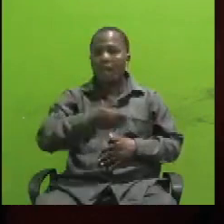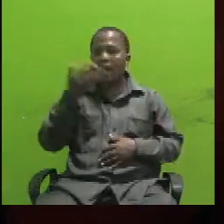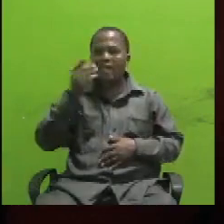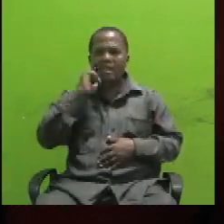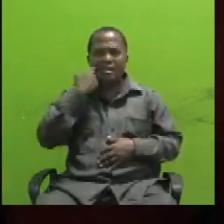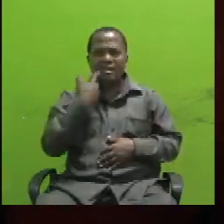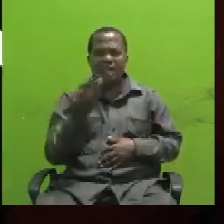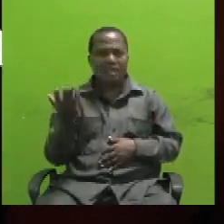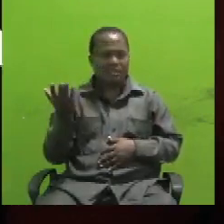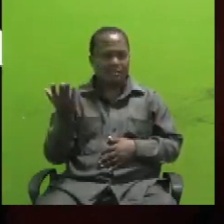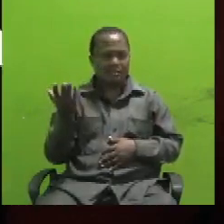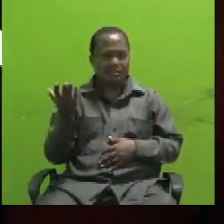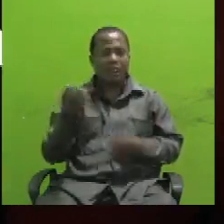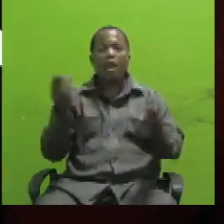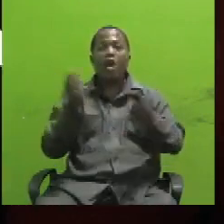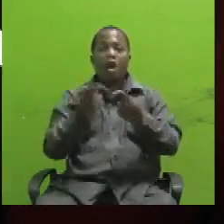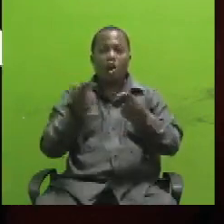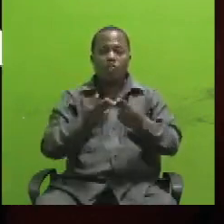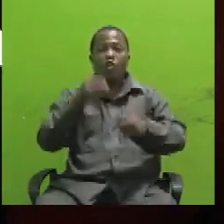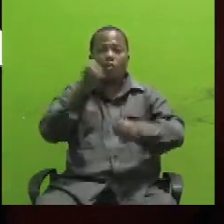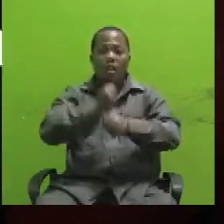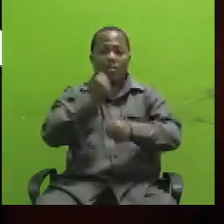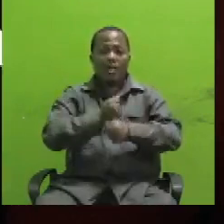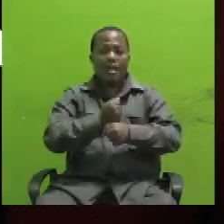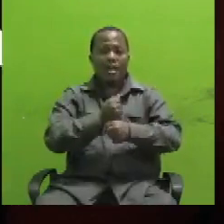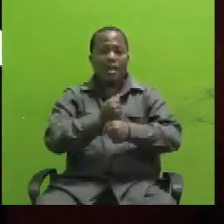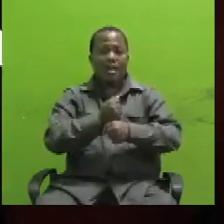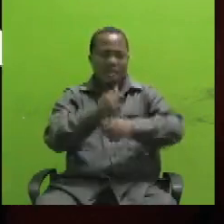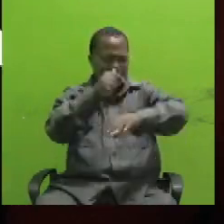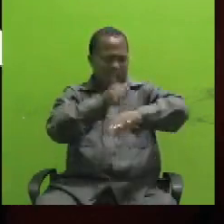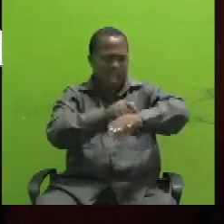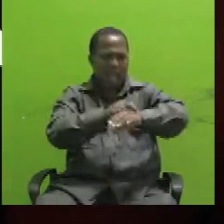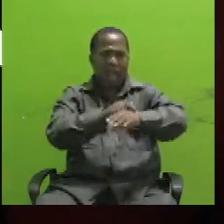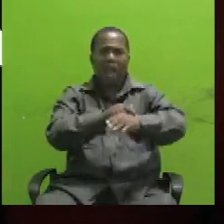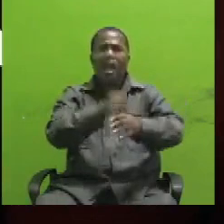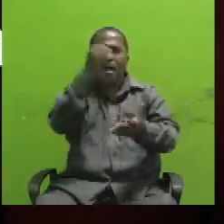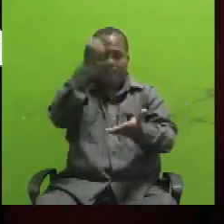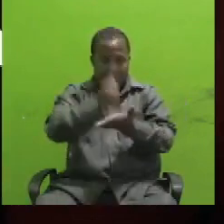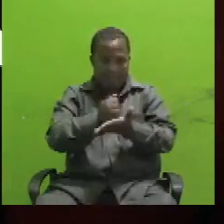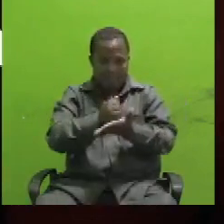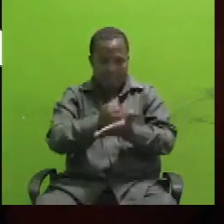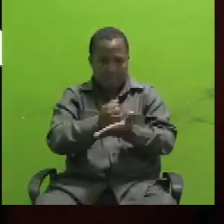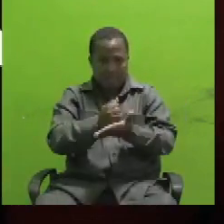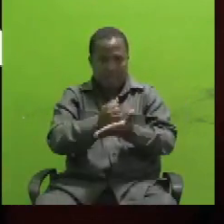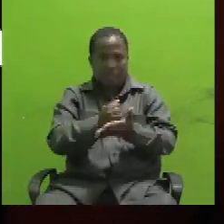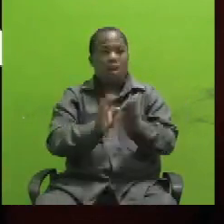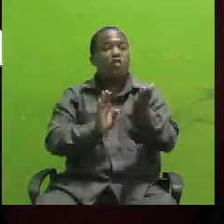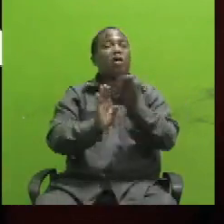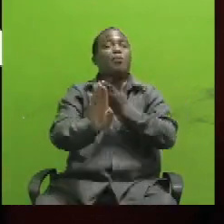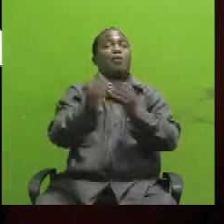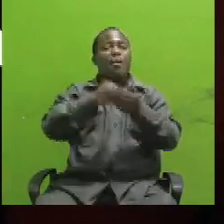Another can try? Also, we make appointment to avoid collision